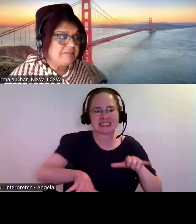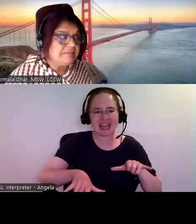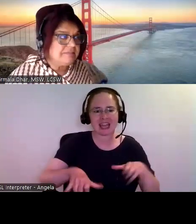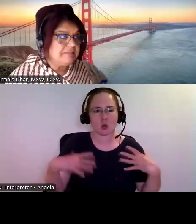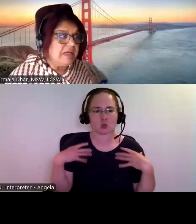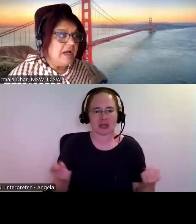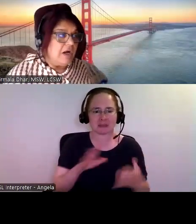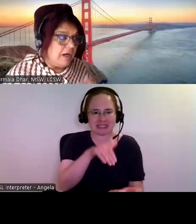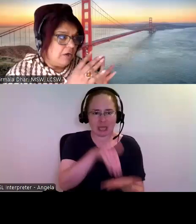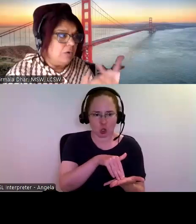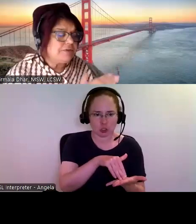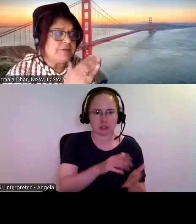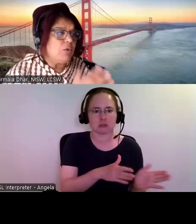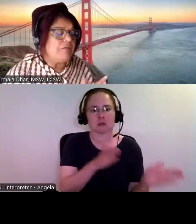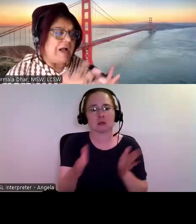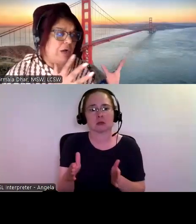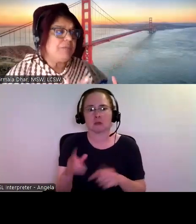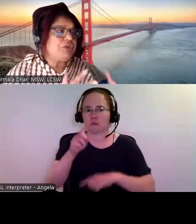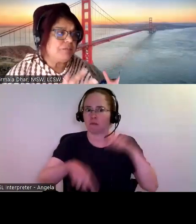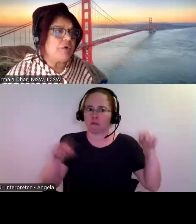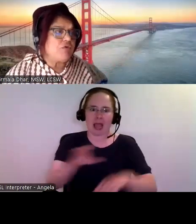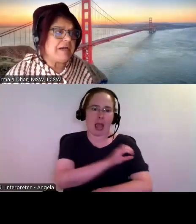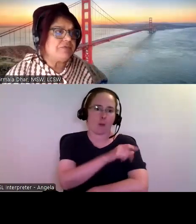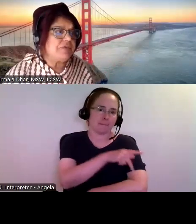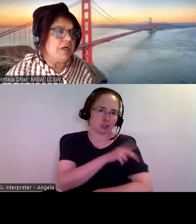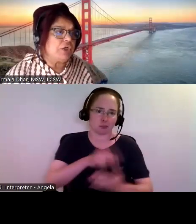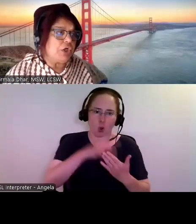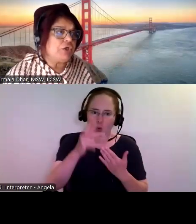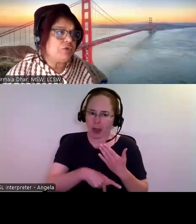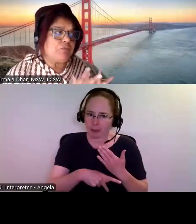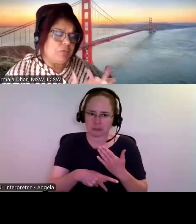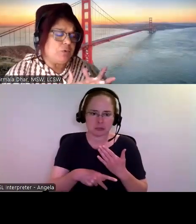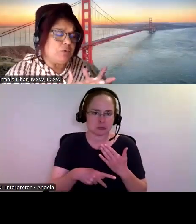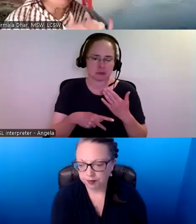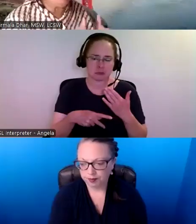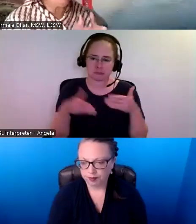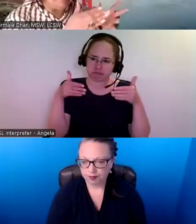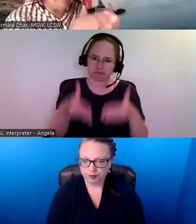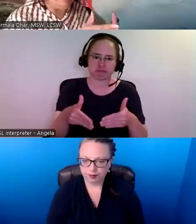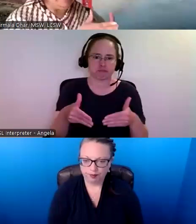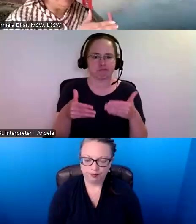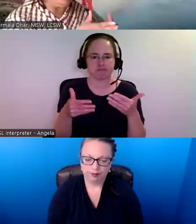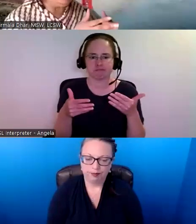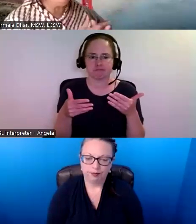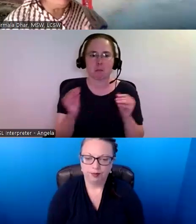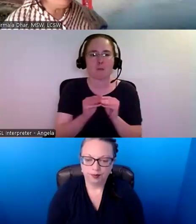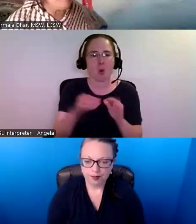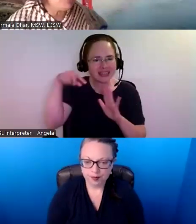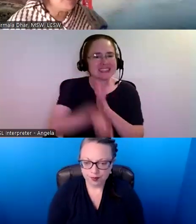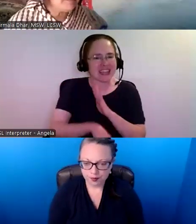centers, a whole slew of outpatient programs geared towards more